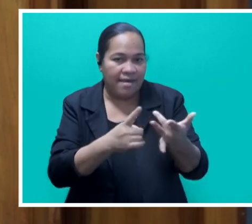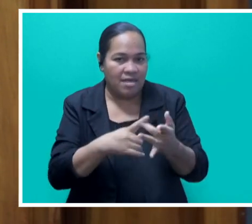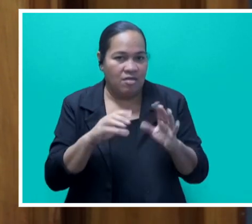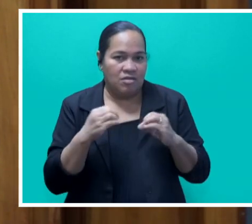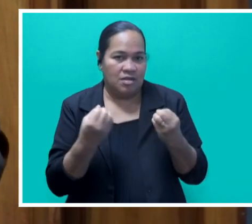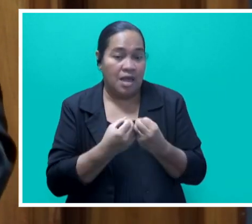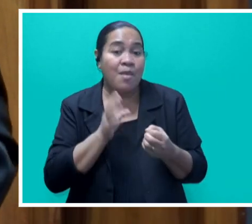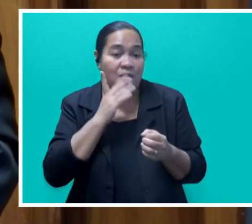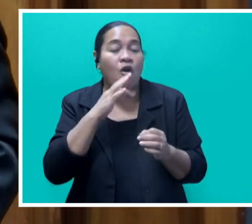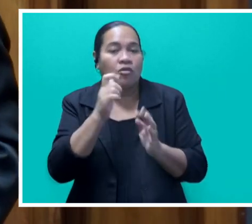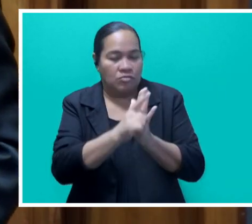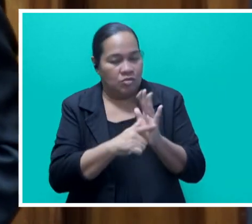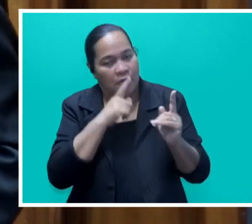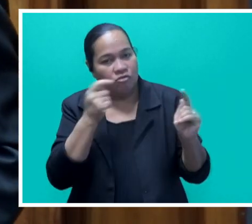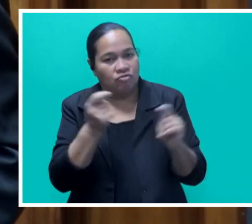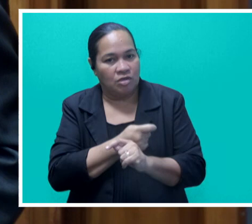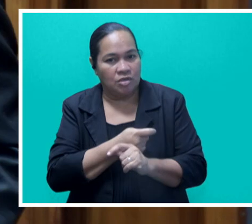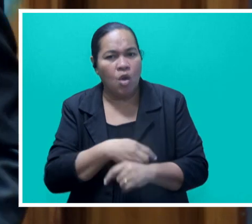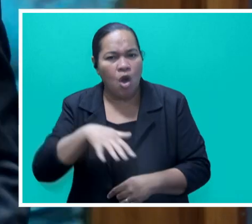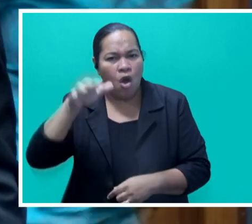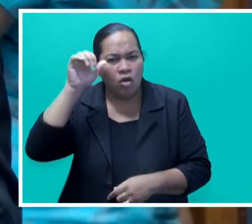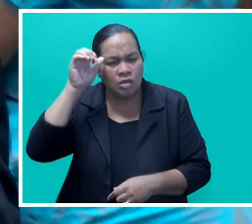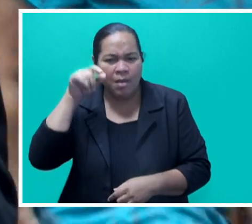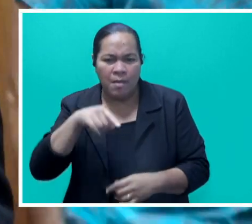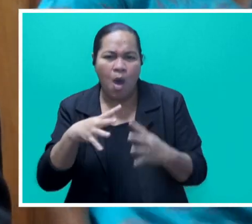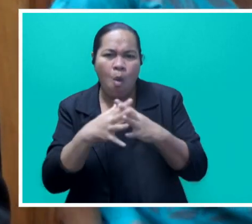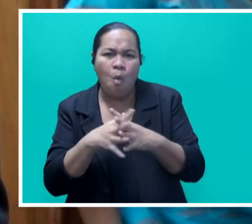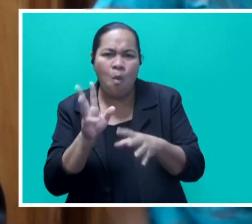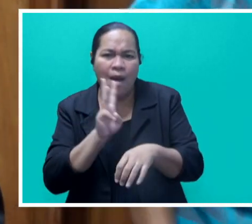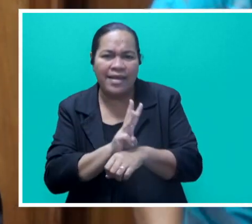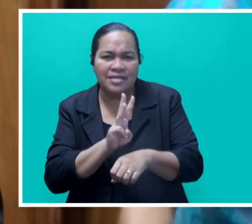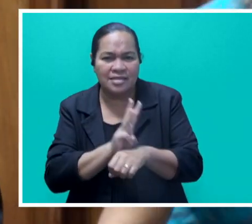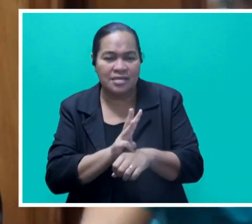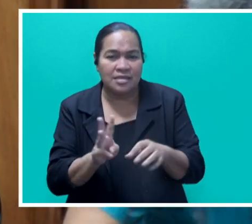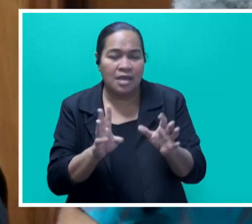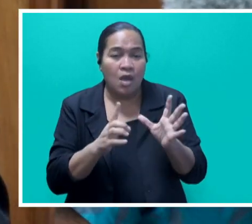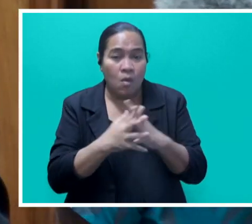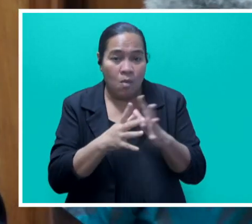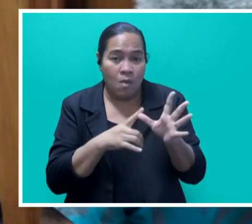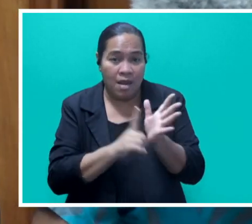of significant investments that have been made in Walesi. There will be a paper